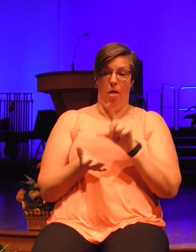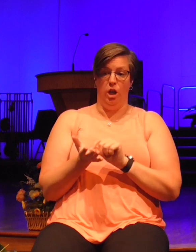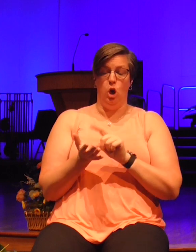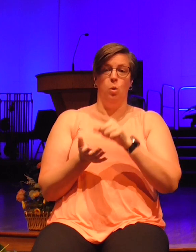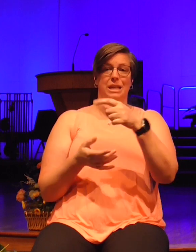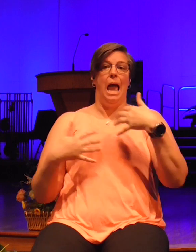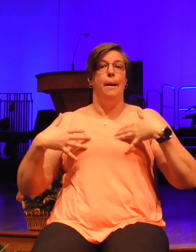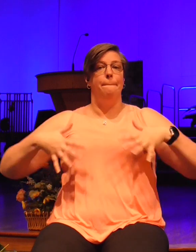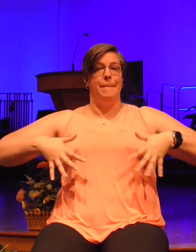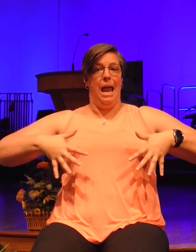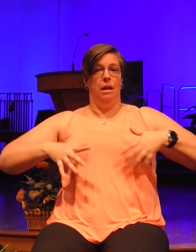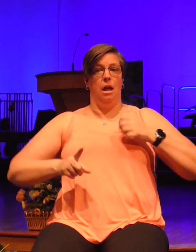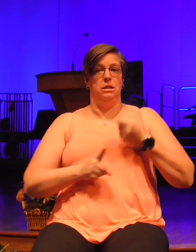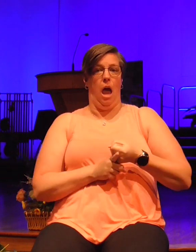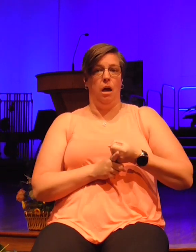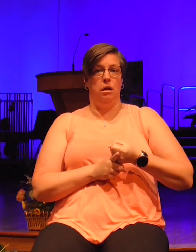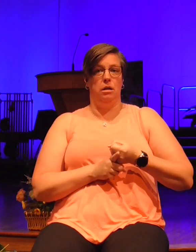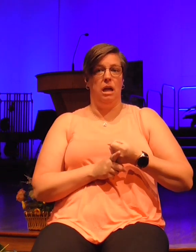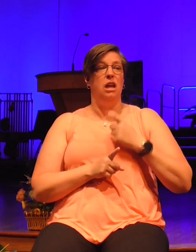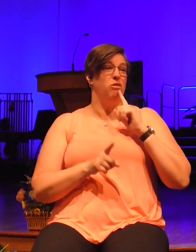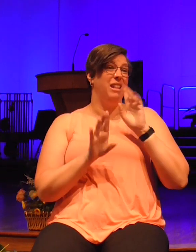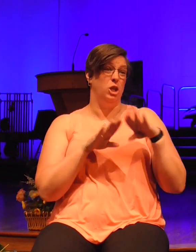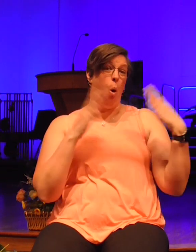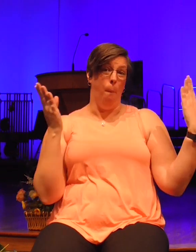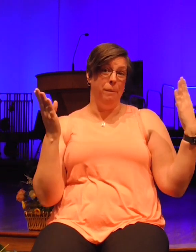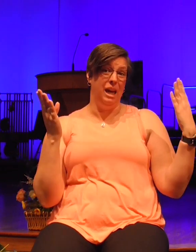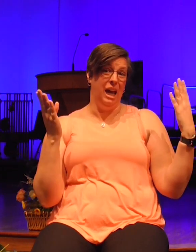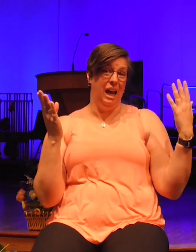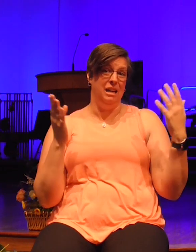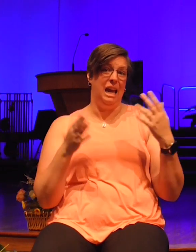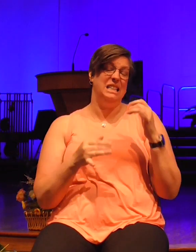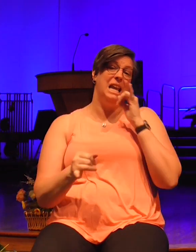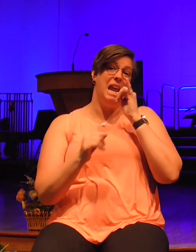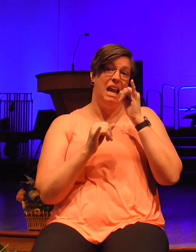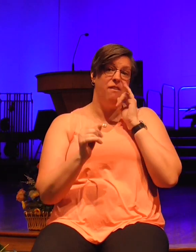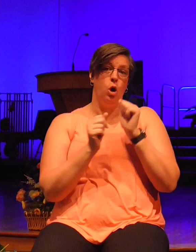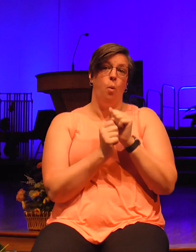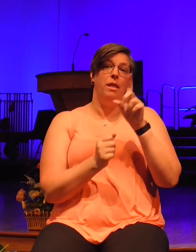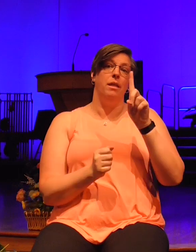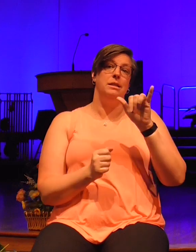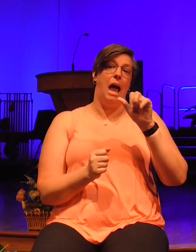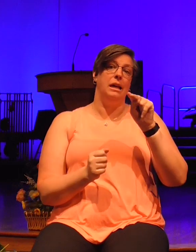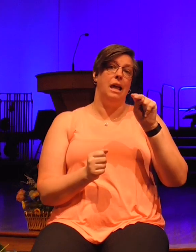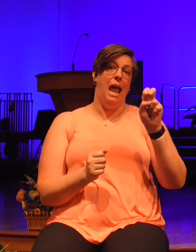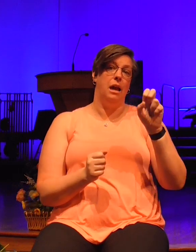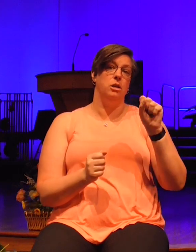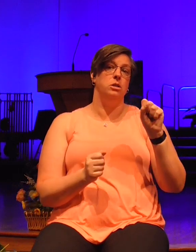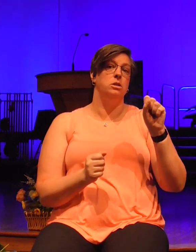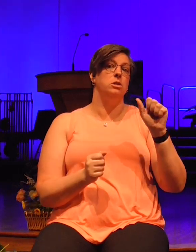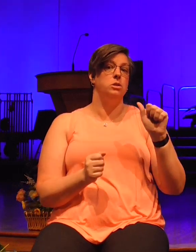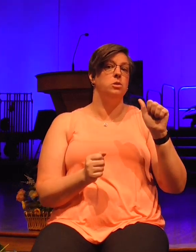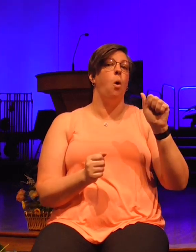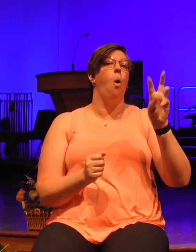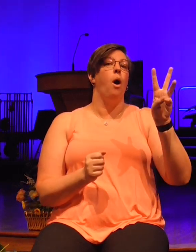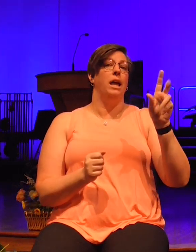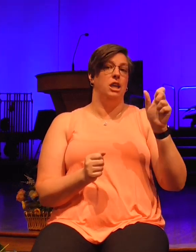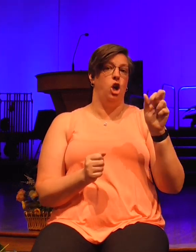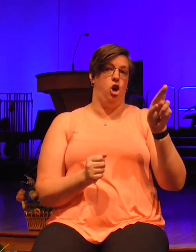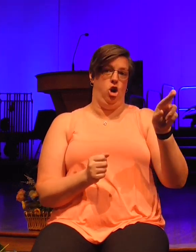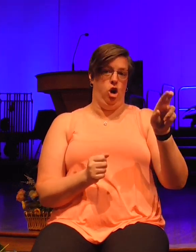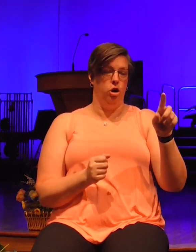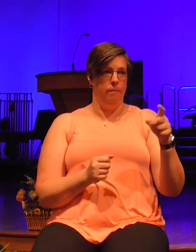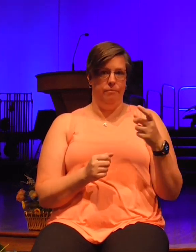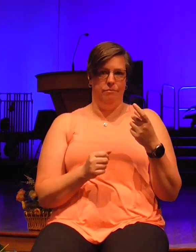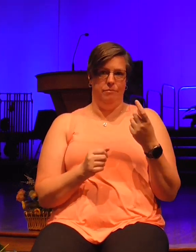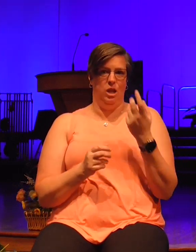this. He's very open about it. He did an interview with Diane Sawyer about it, and they play it. And he got